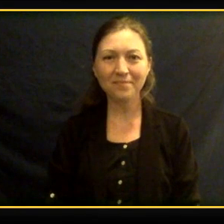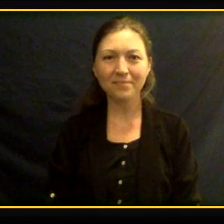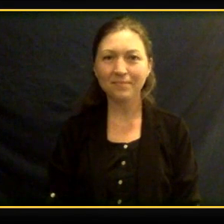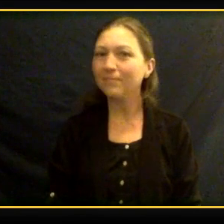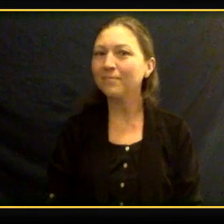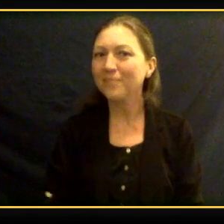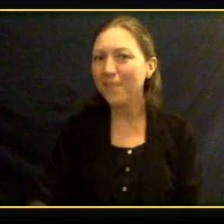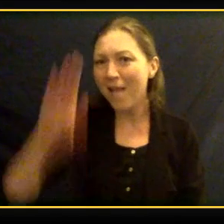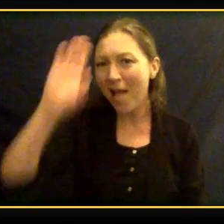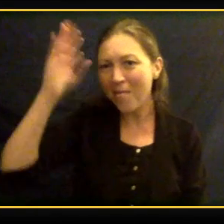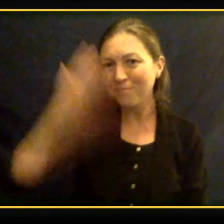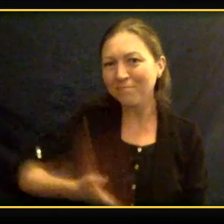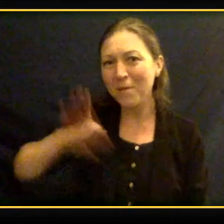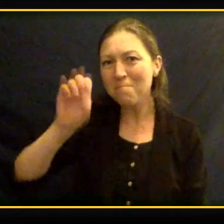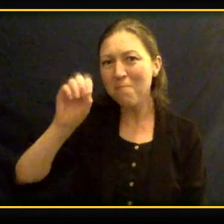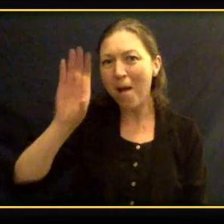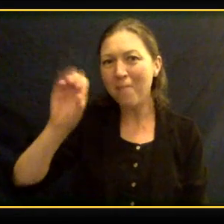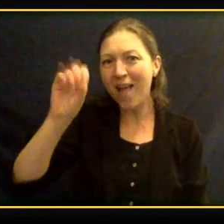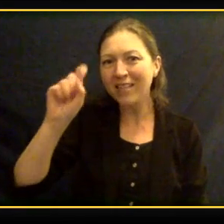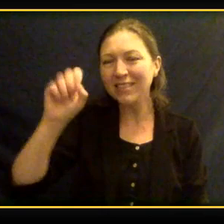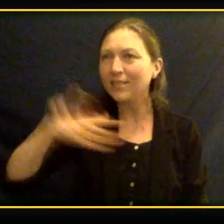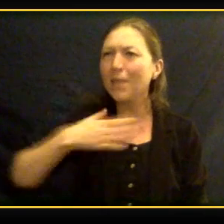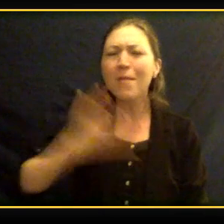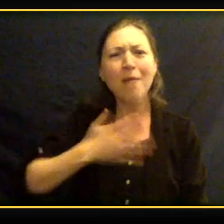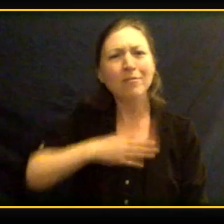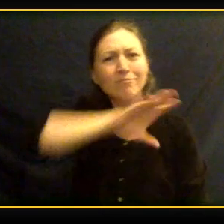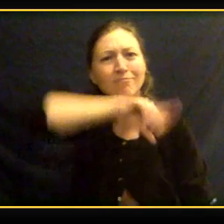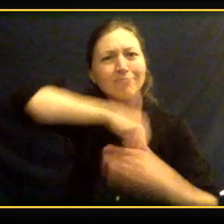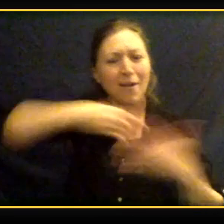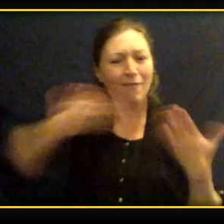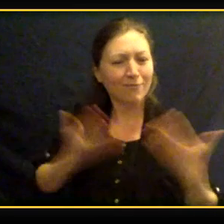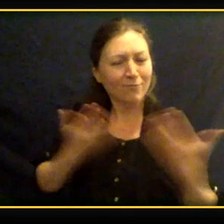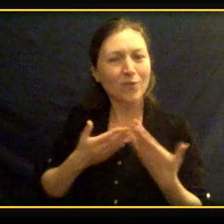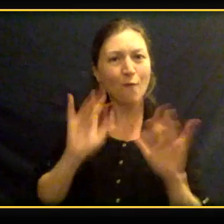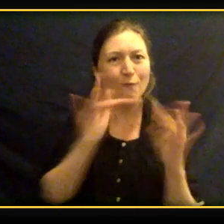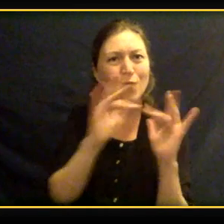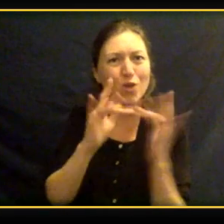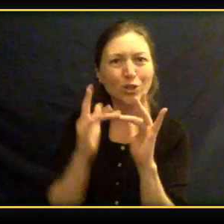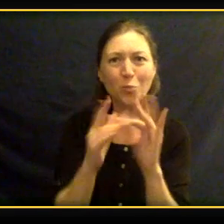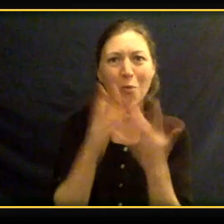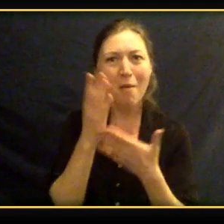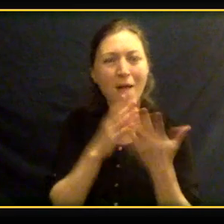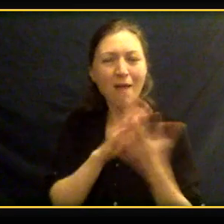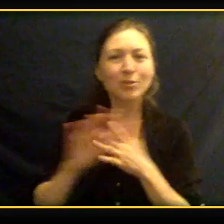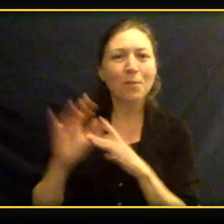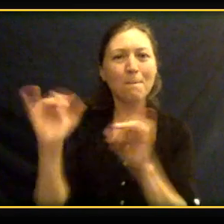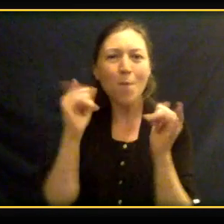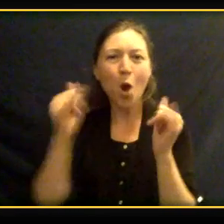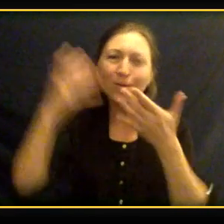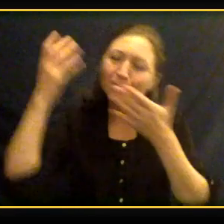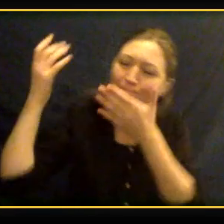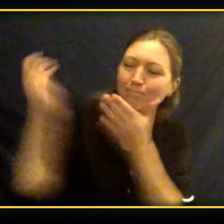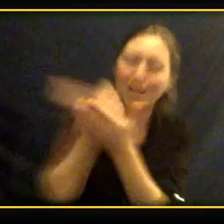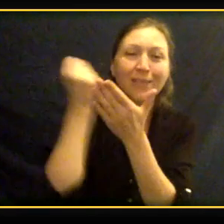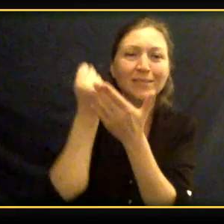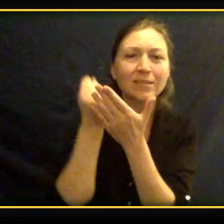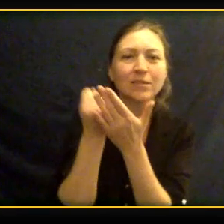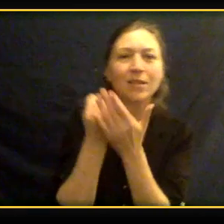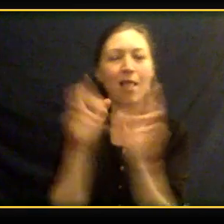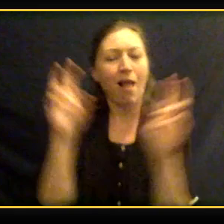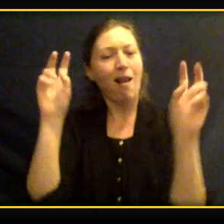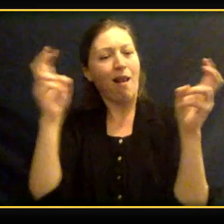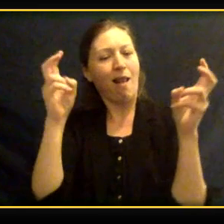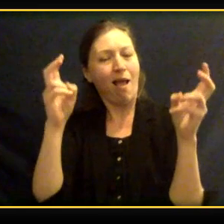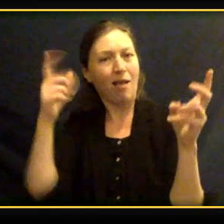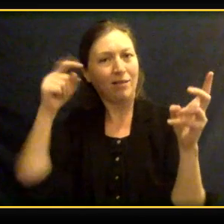Hi, I'm Bob Costas. Happy to be a part of this virtual edition of Party to the Max. The subtitle this year, It's About